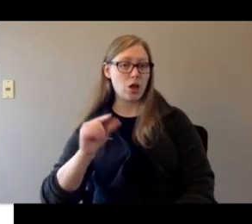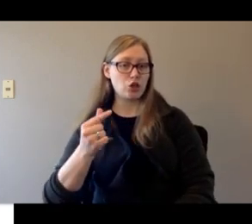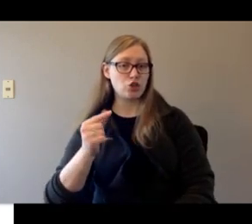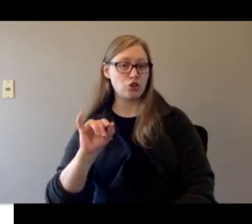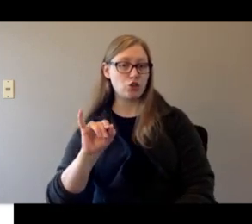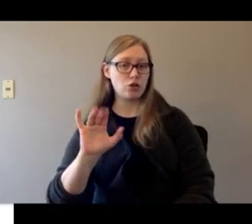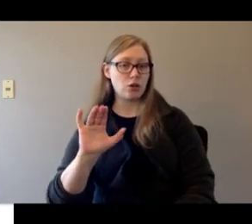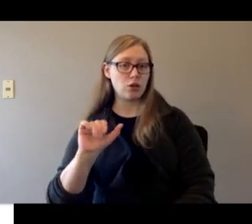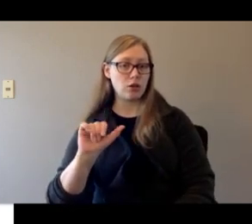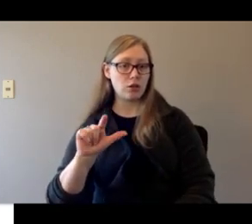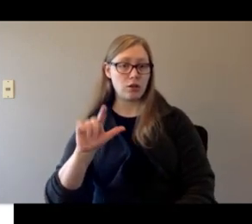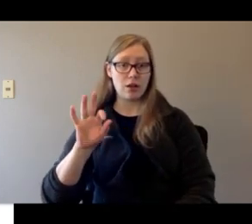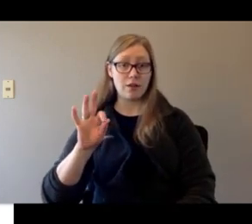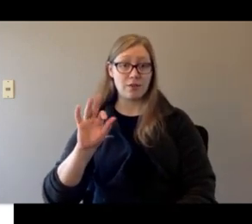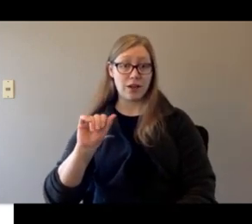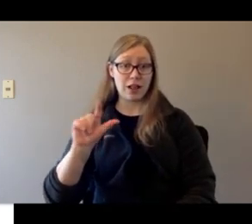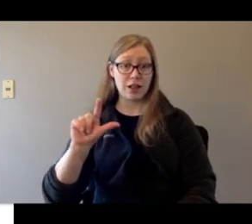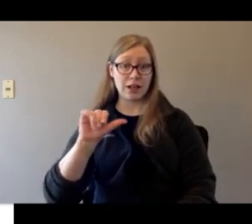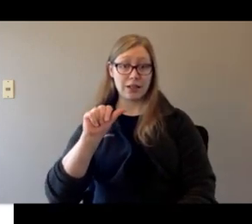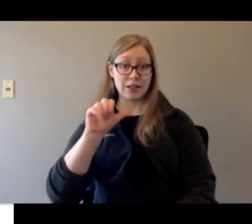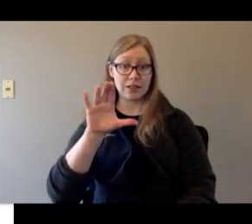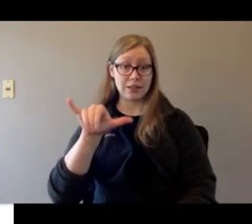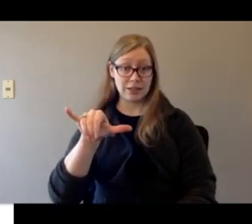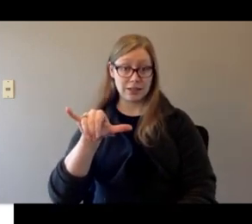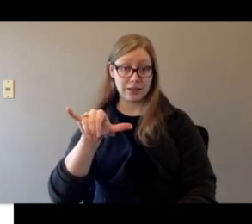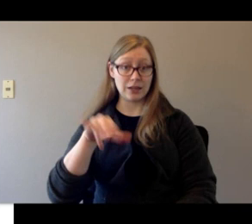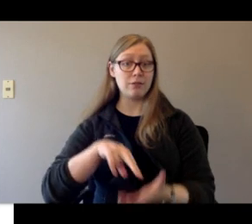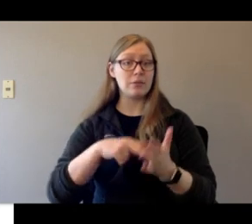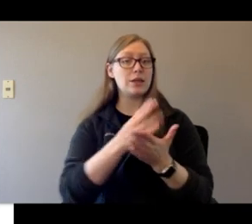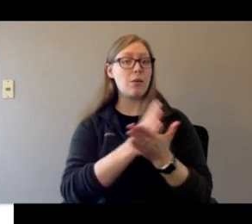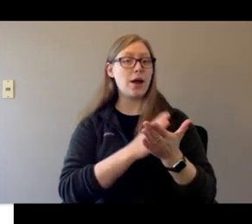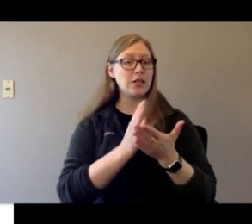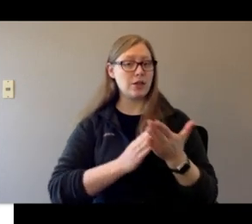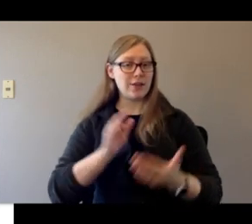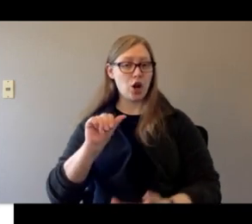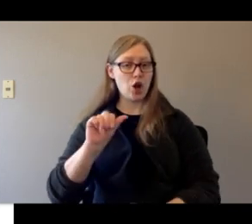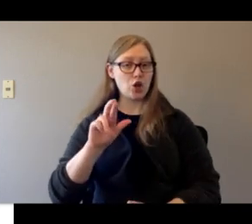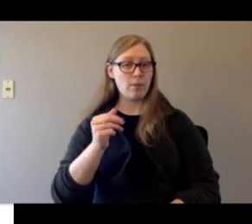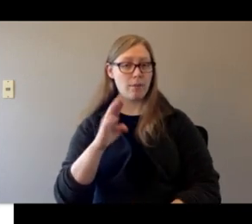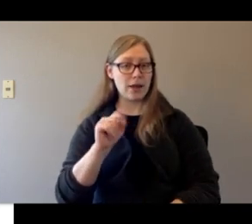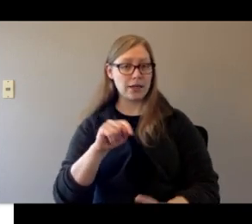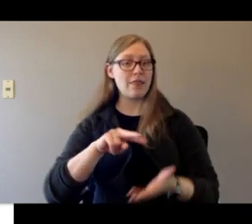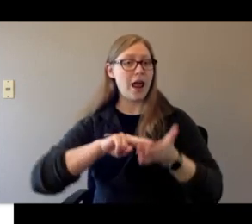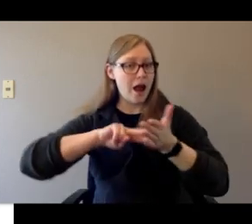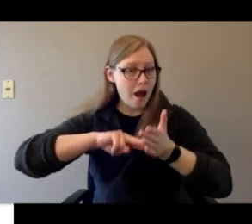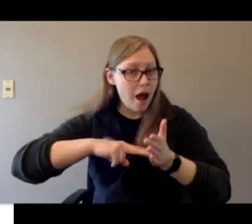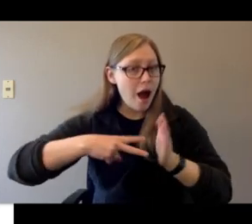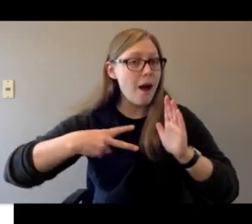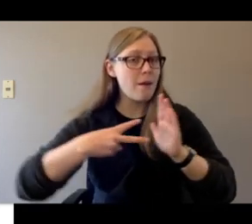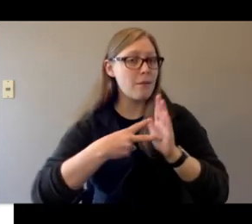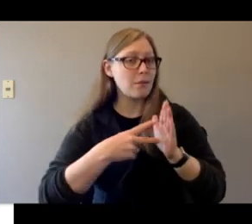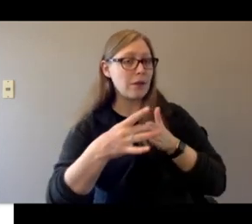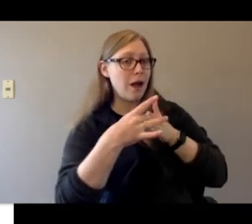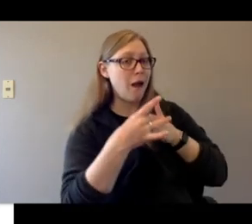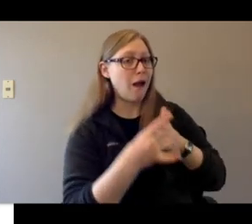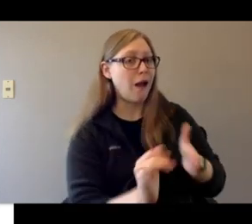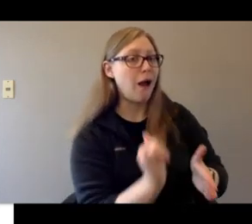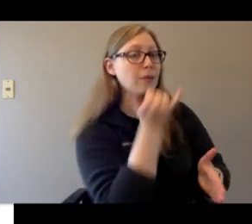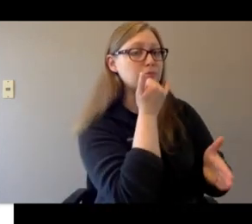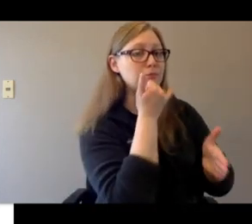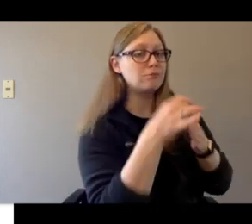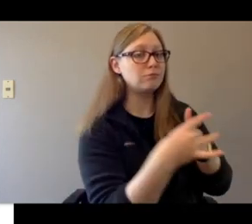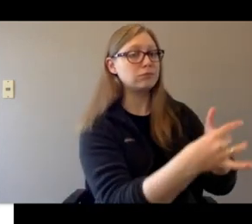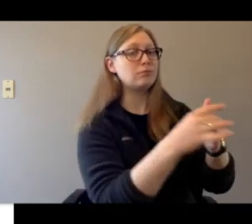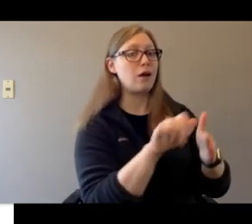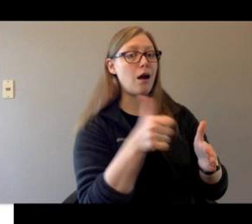fallacy is parts of an argument that intentionally or purposefully mislead others to persuade them, or